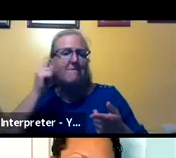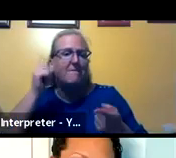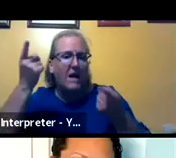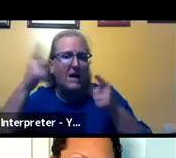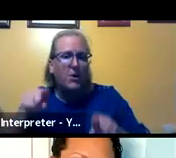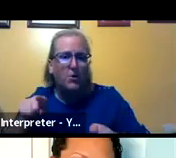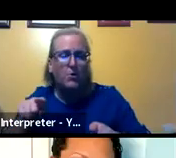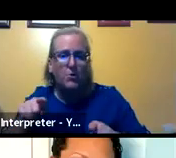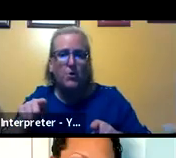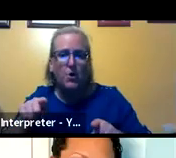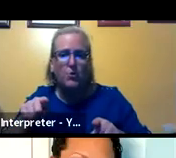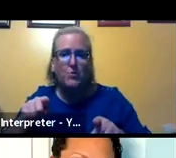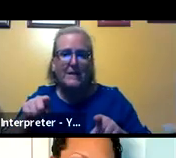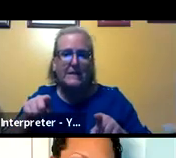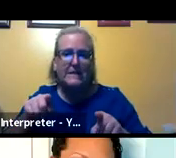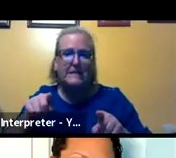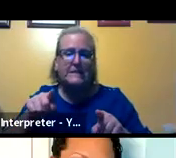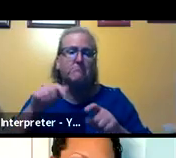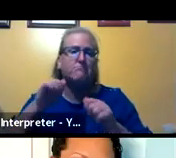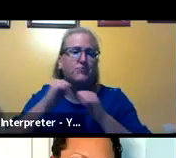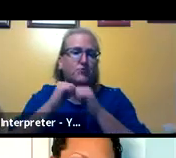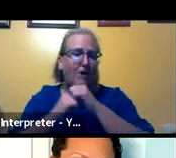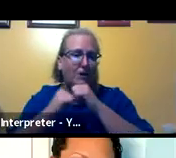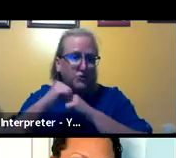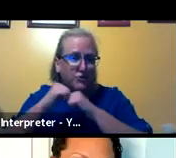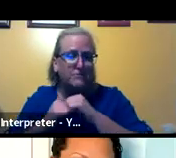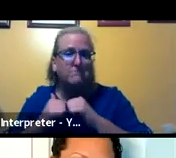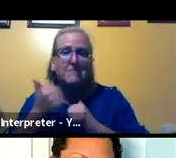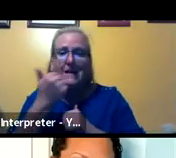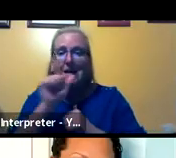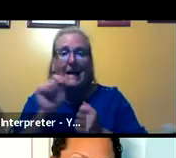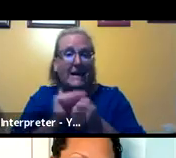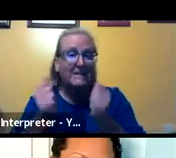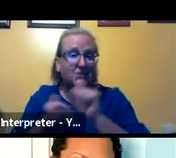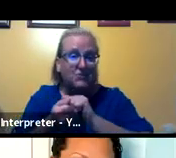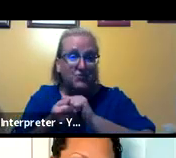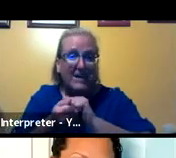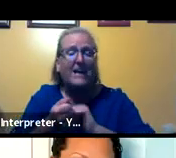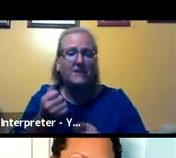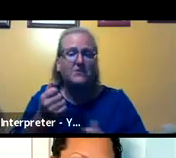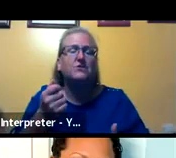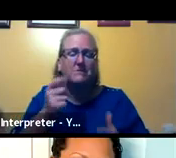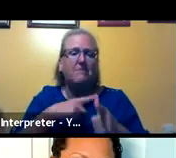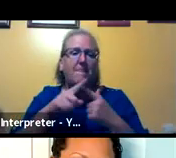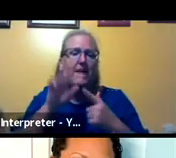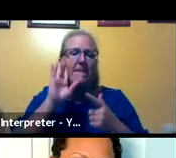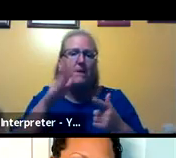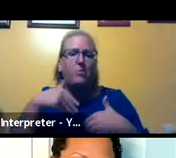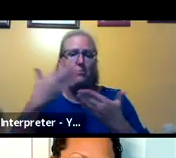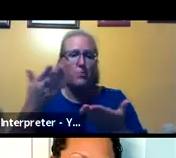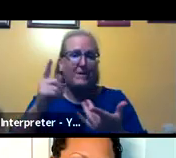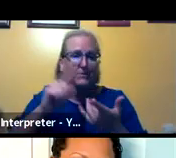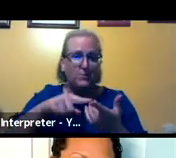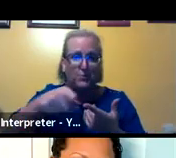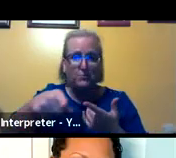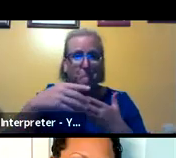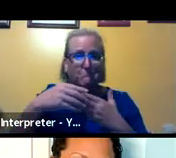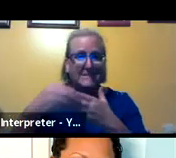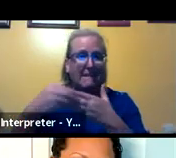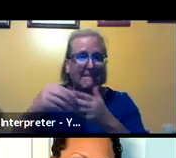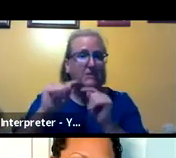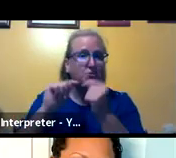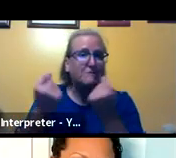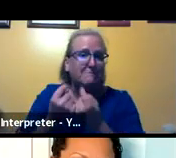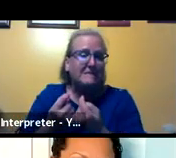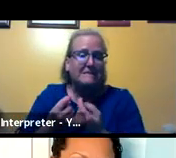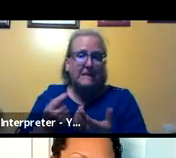upon structure and that any changes would be brought to a leadership team, which is the team I got together,